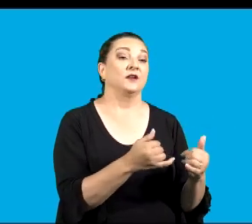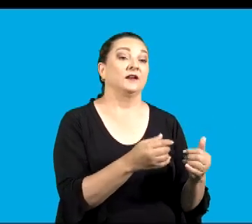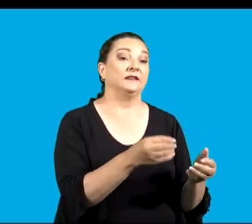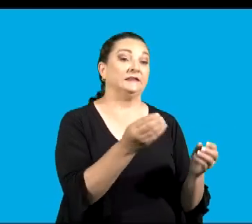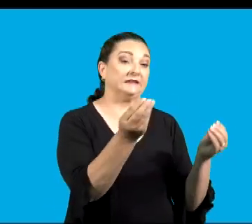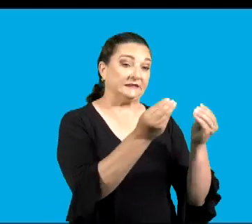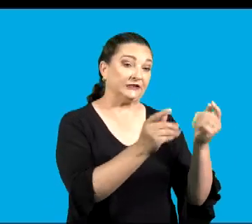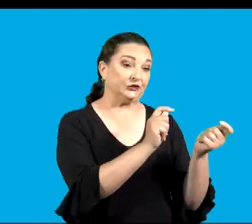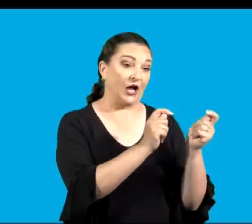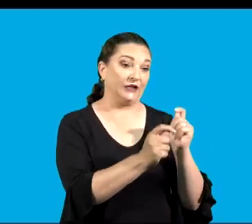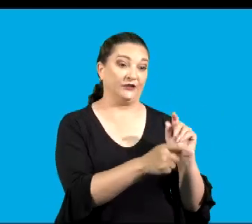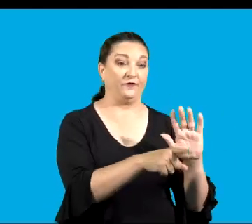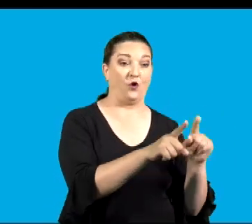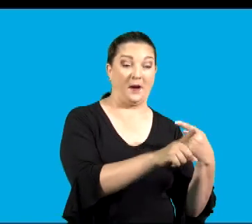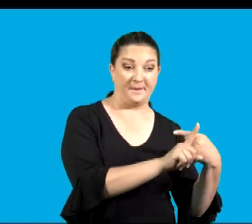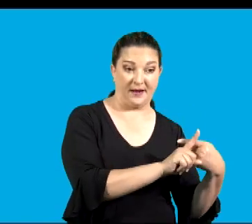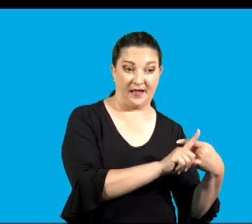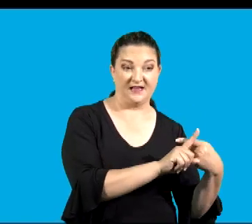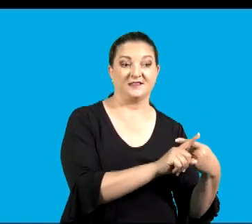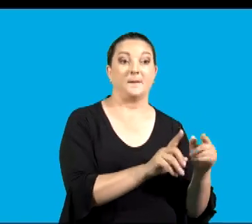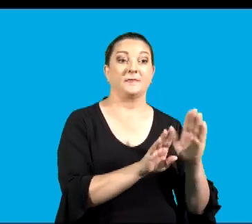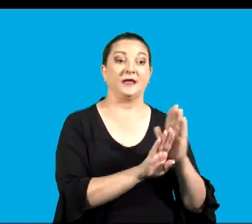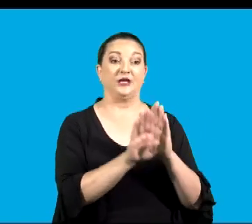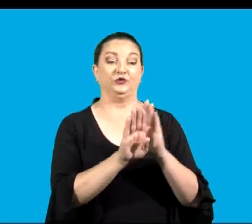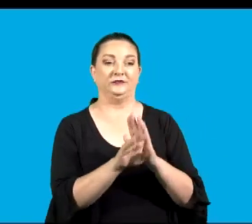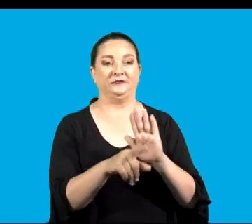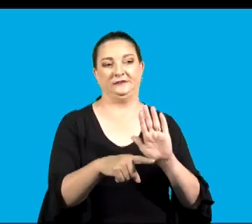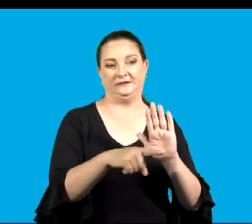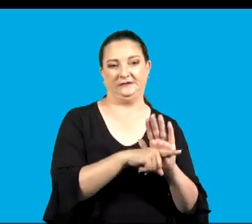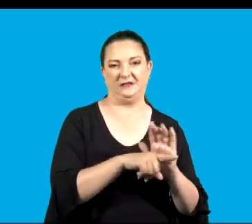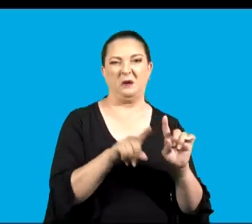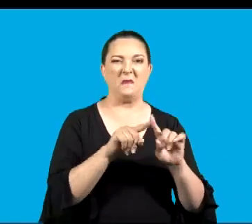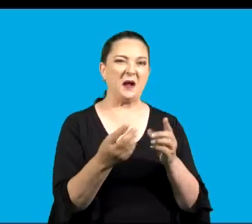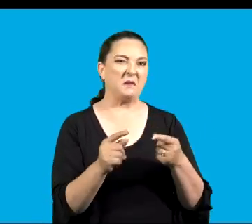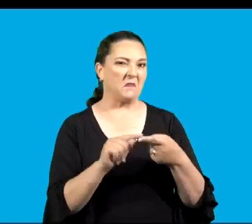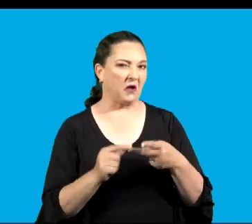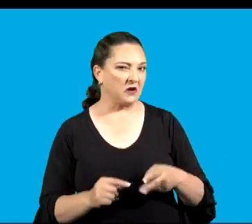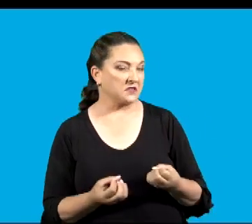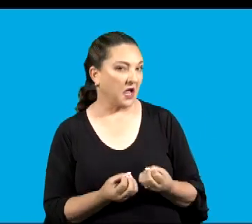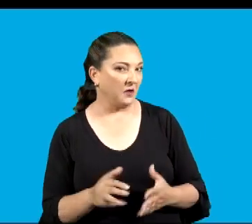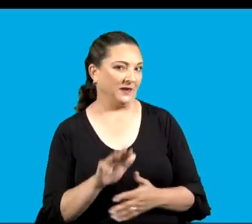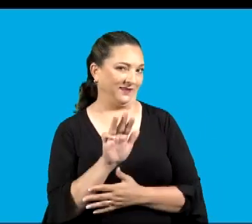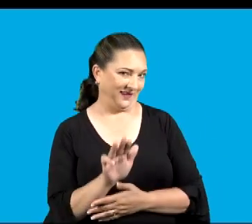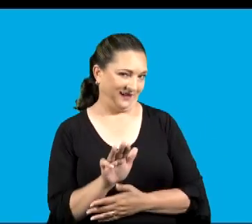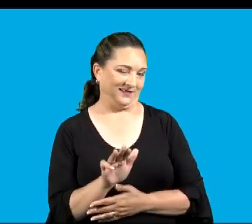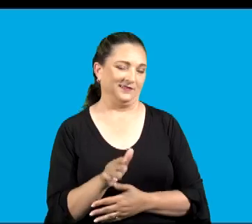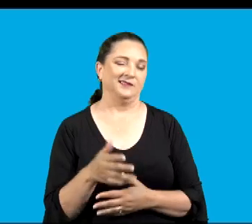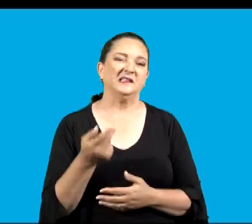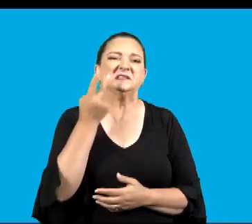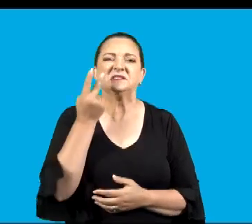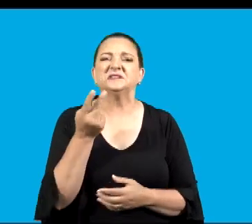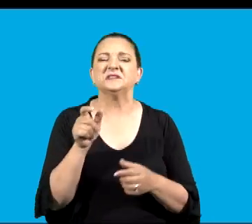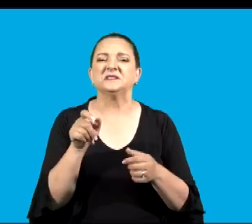for an increase and a minus for a decrease. And we stand to win 9 marks. Let us see what the